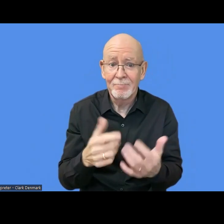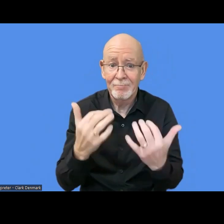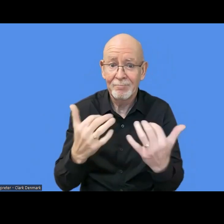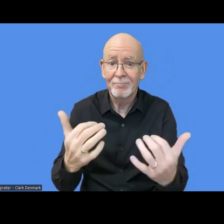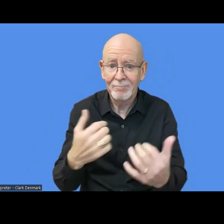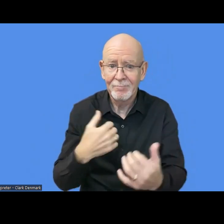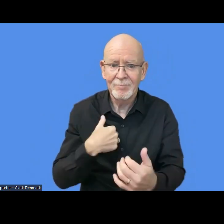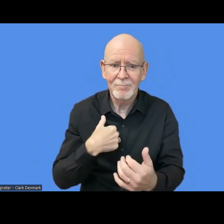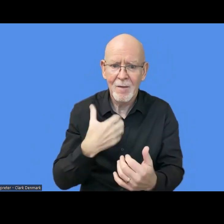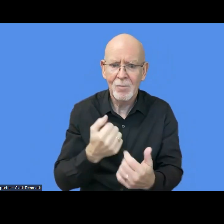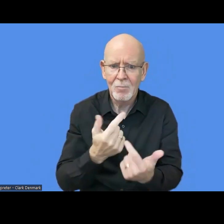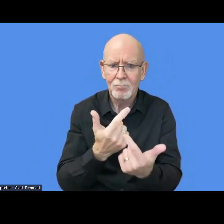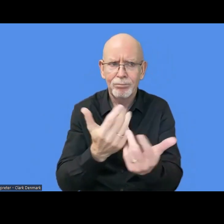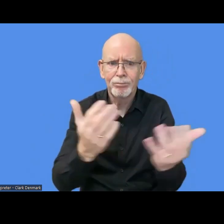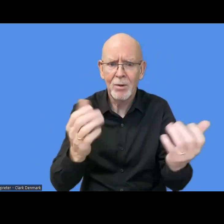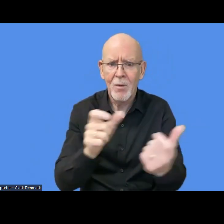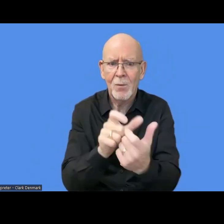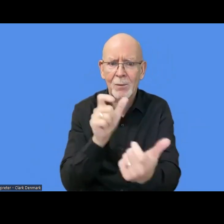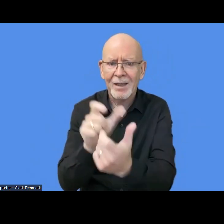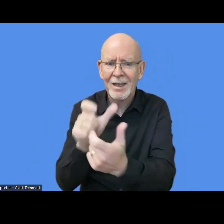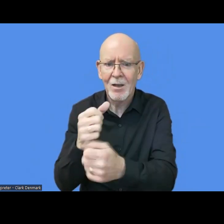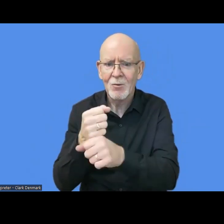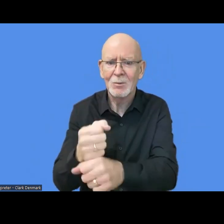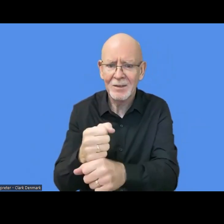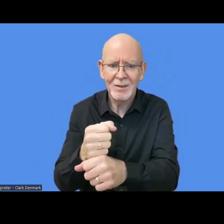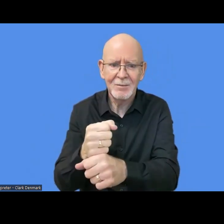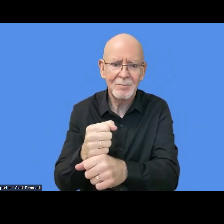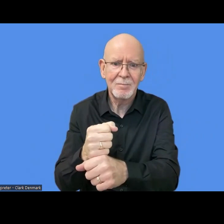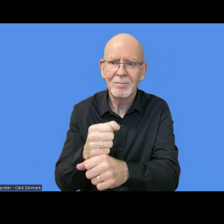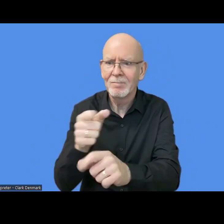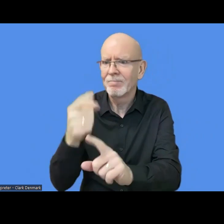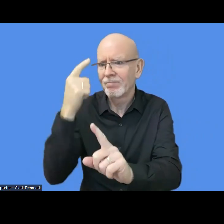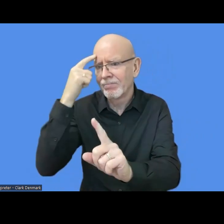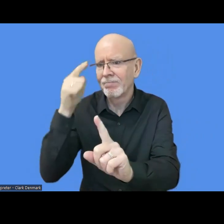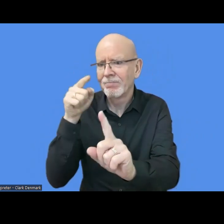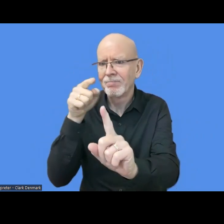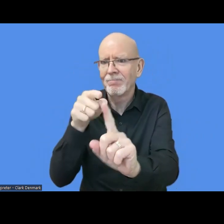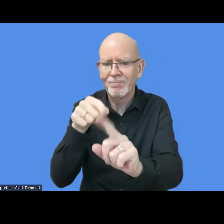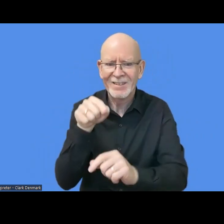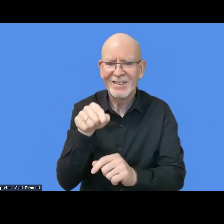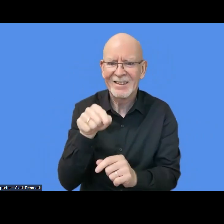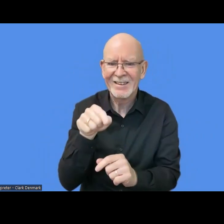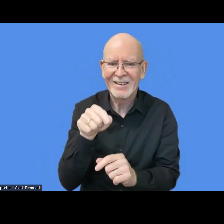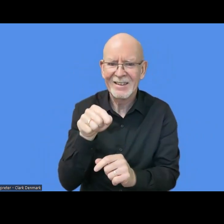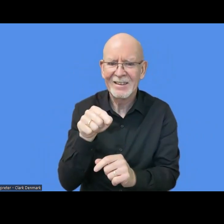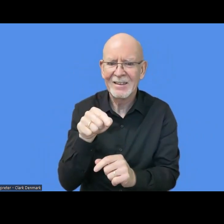civil society, from NGOs, from organizations of persons with disabilities. So we got the question here from